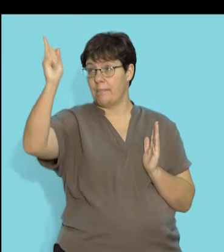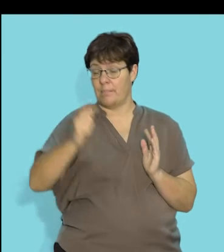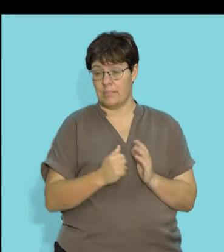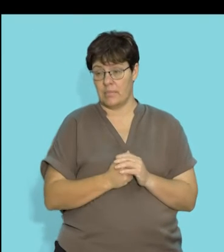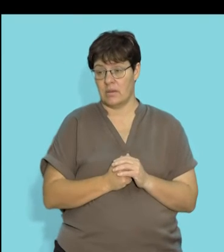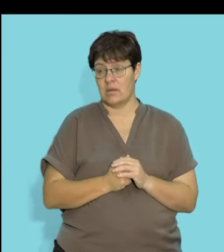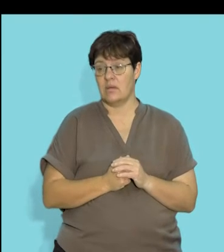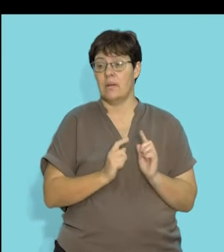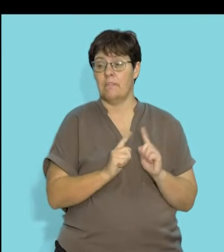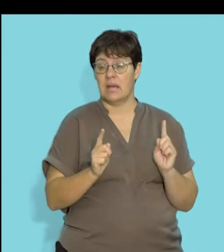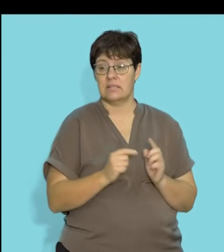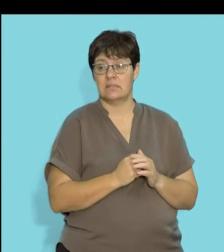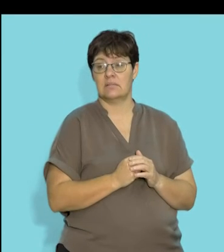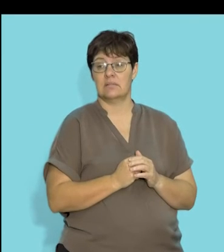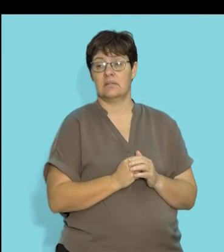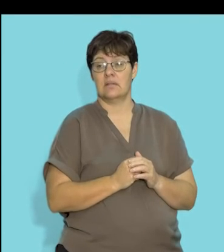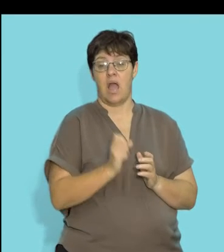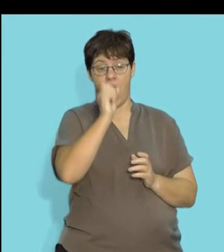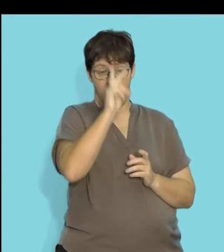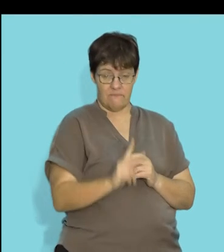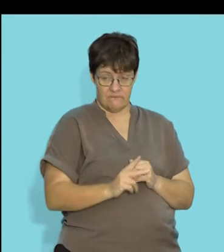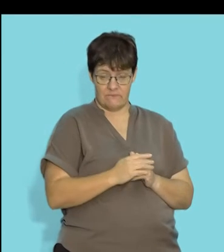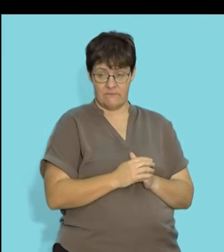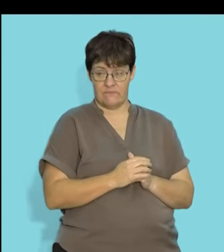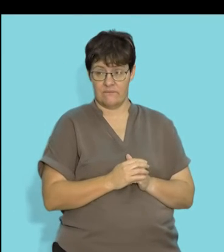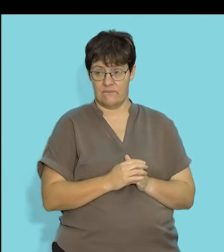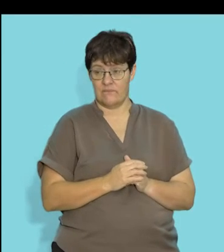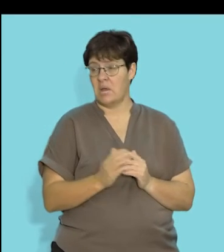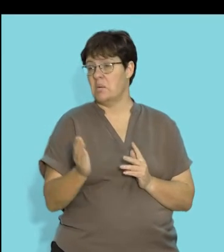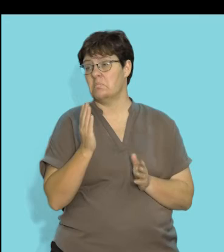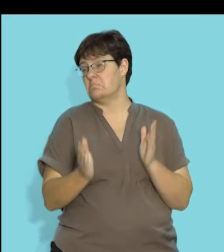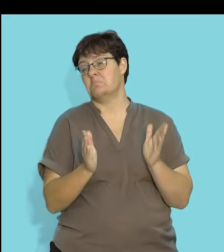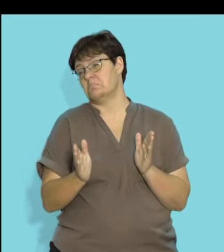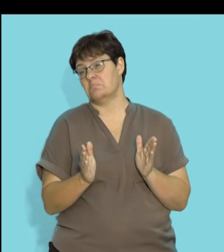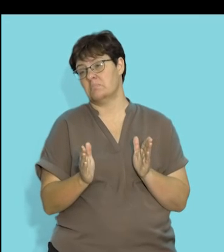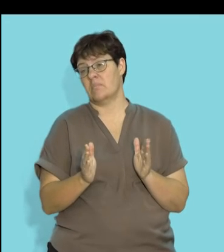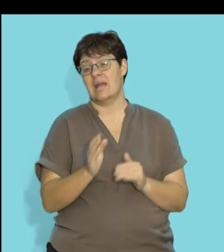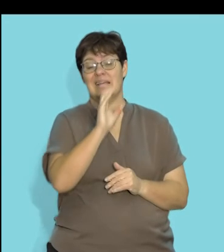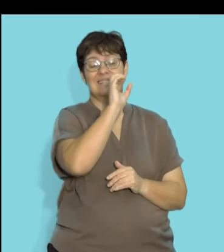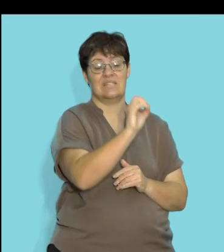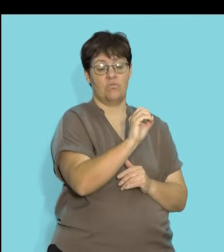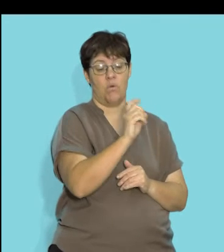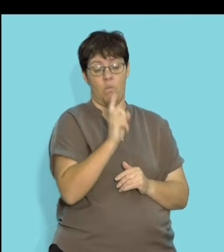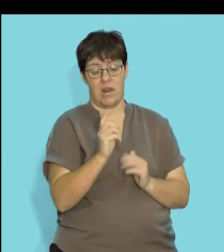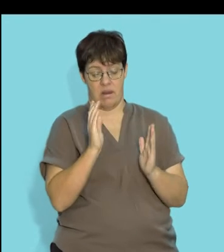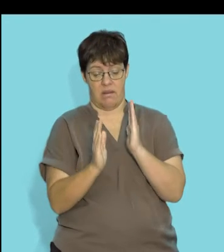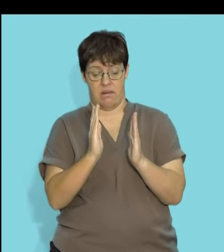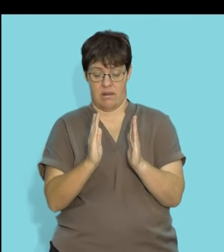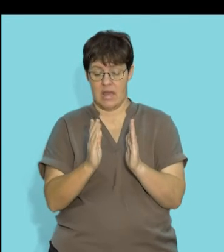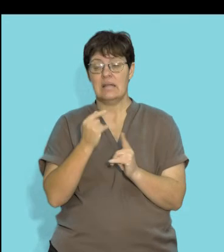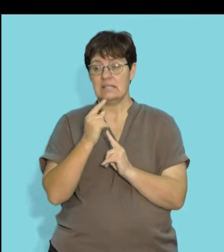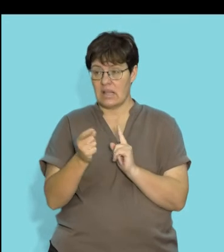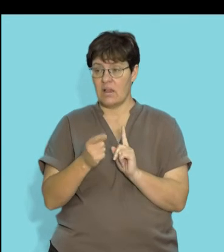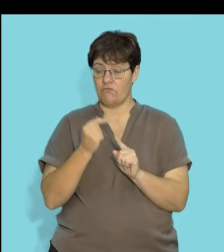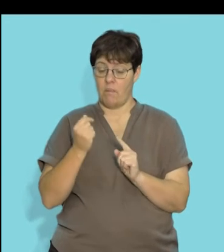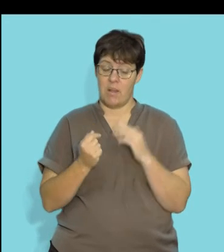up, right? But as soon as it became a half, which was between 0 and 1,